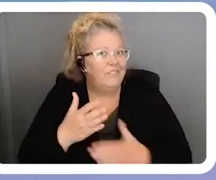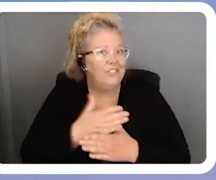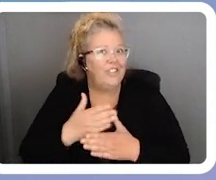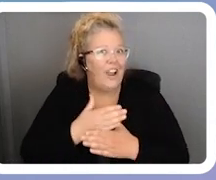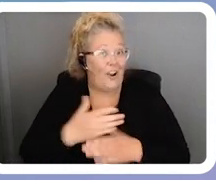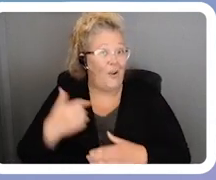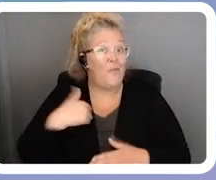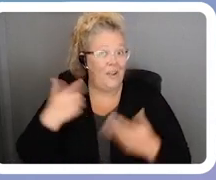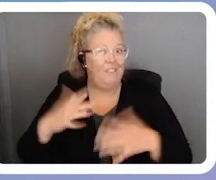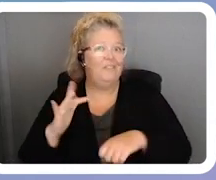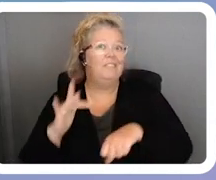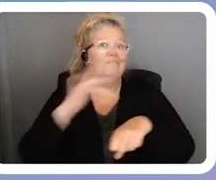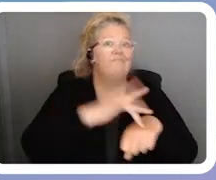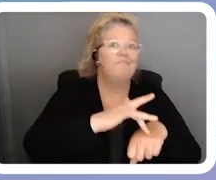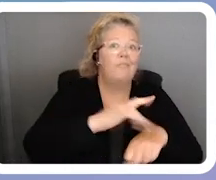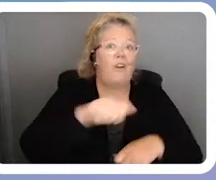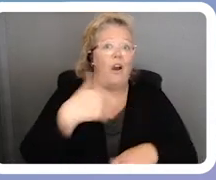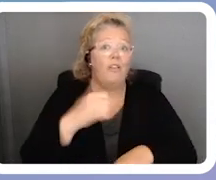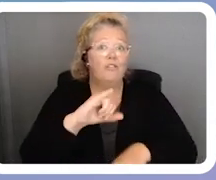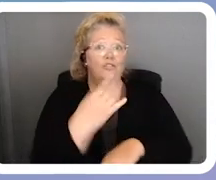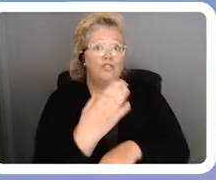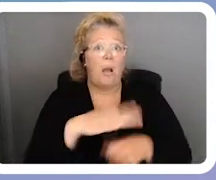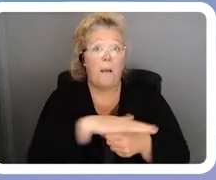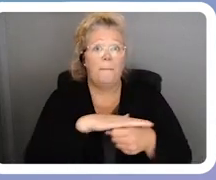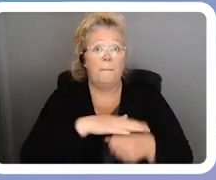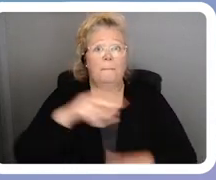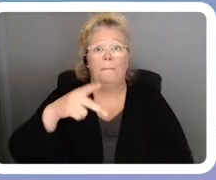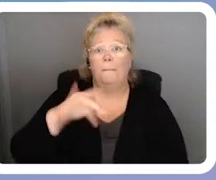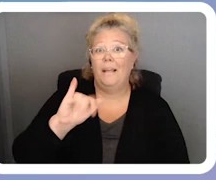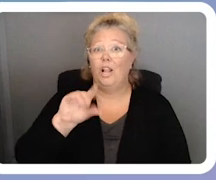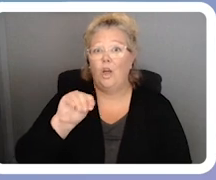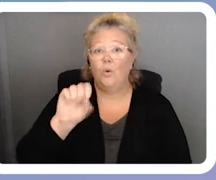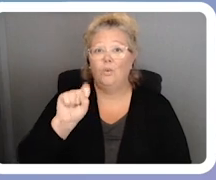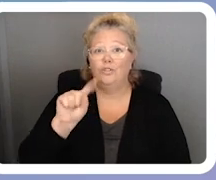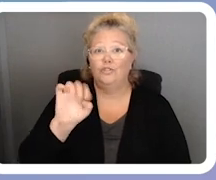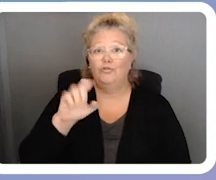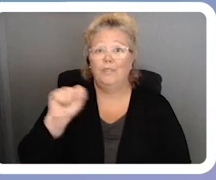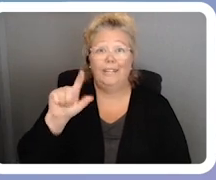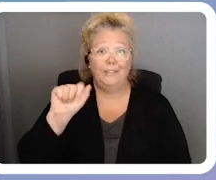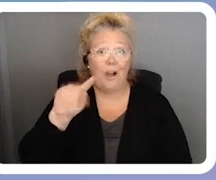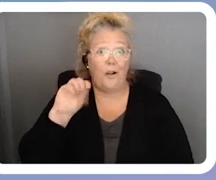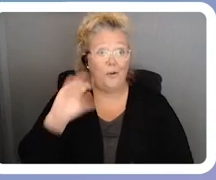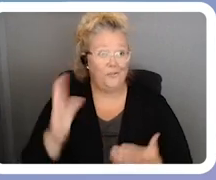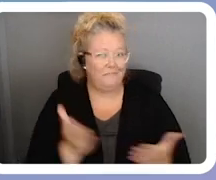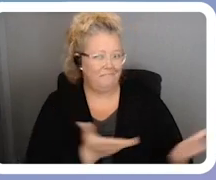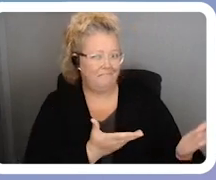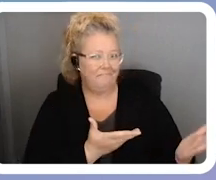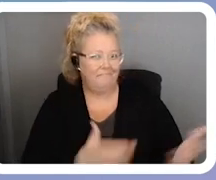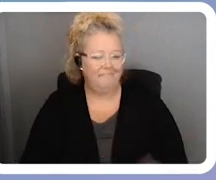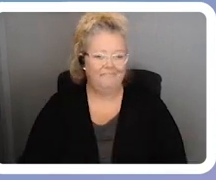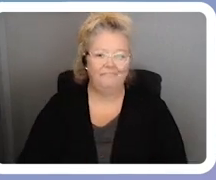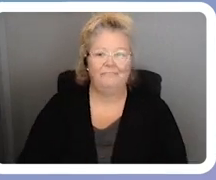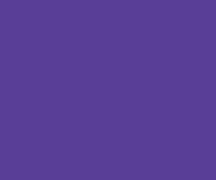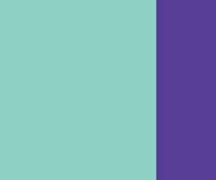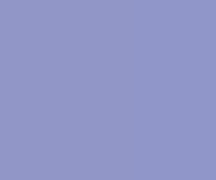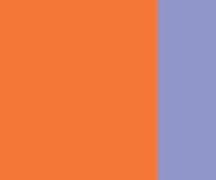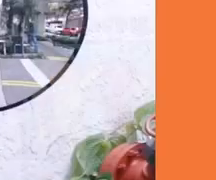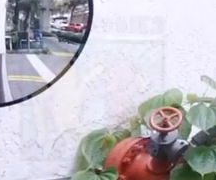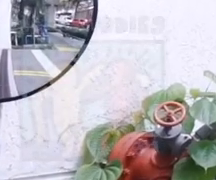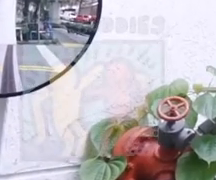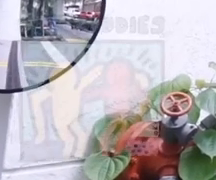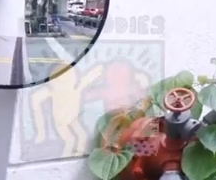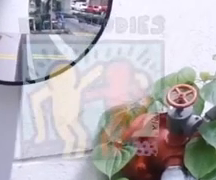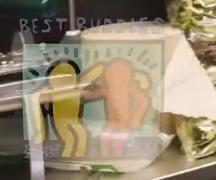really excited to be able to share with you an opportunity that we had to go to a job site in Miami at Pilo's Street Tacos. Let's take a look.